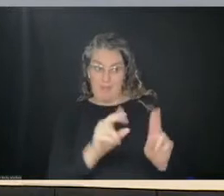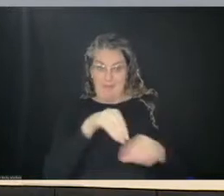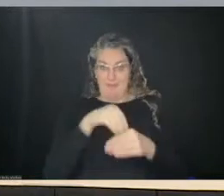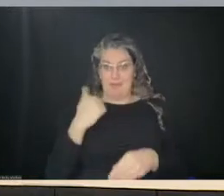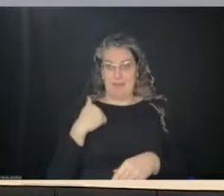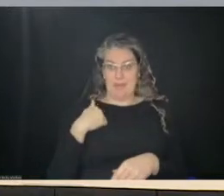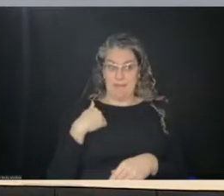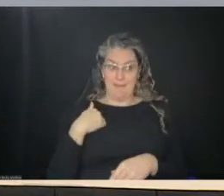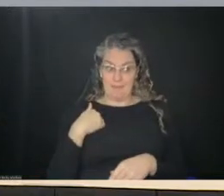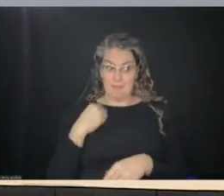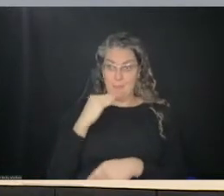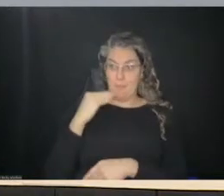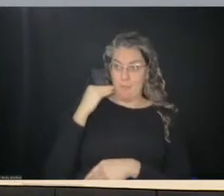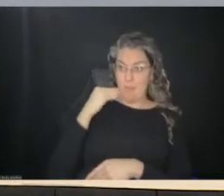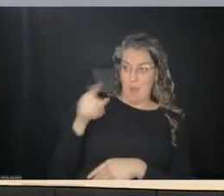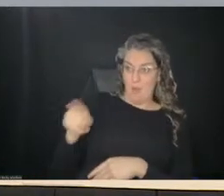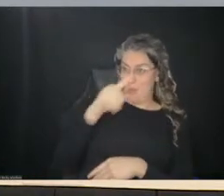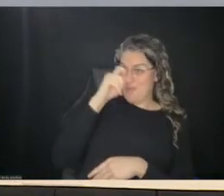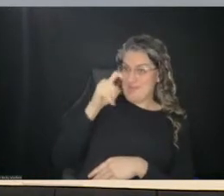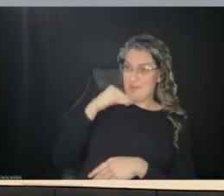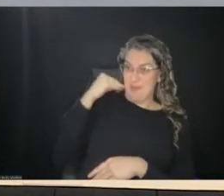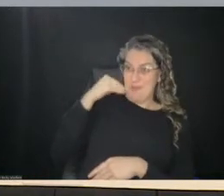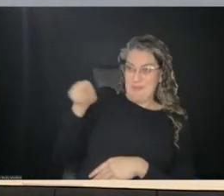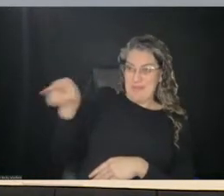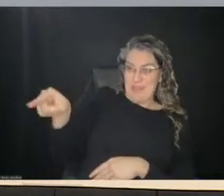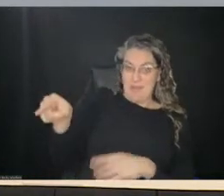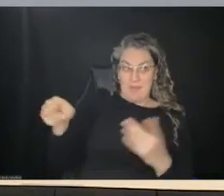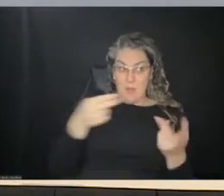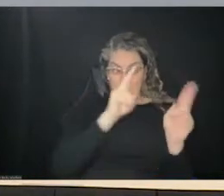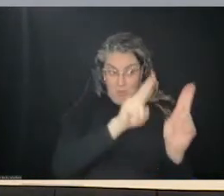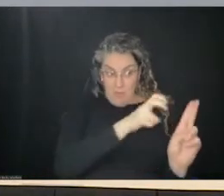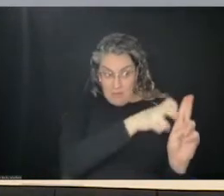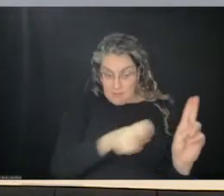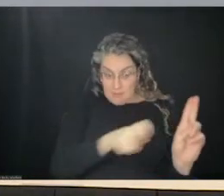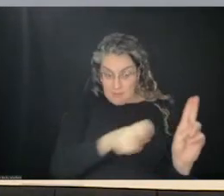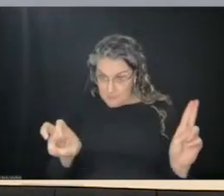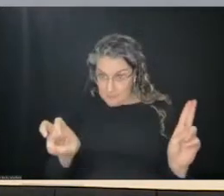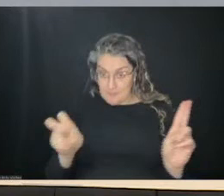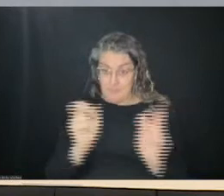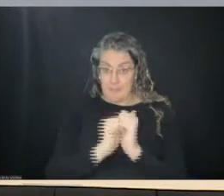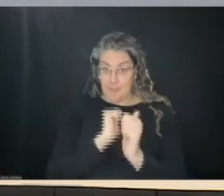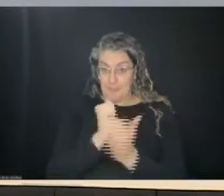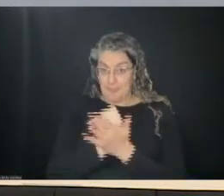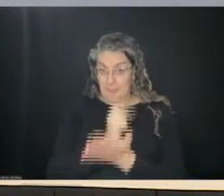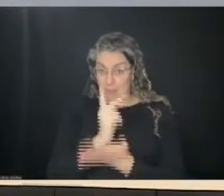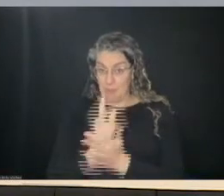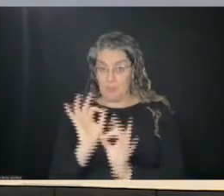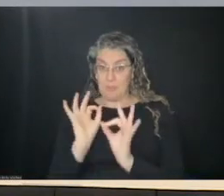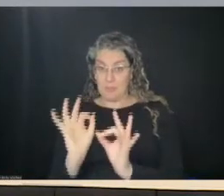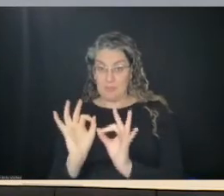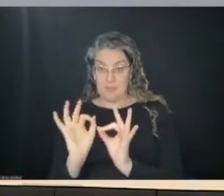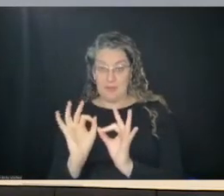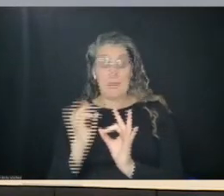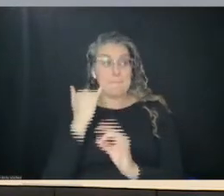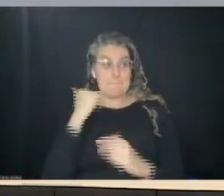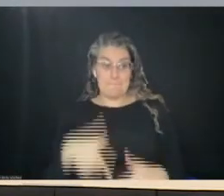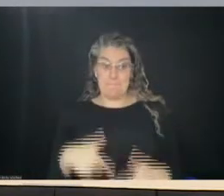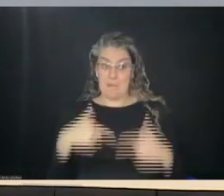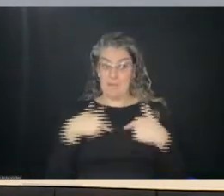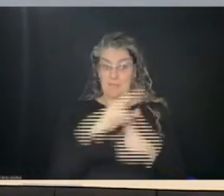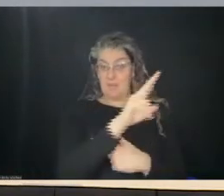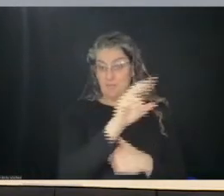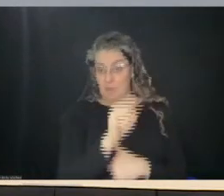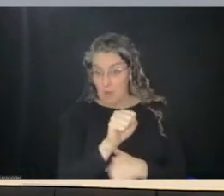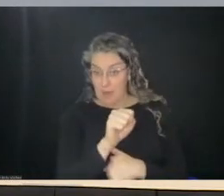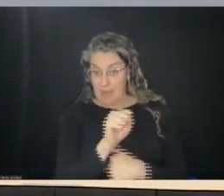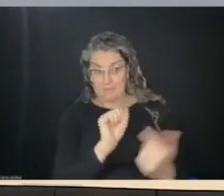then apply for travel approval. And if you arrive if the border opens